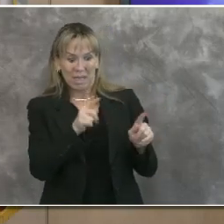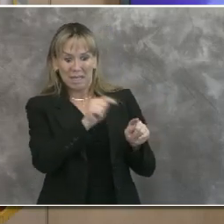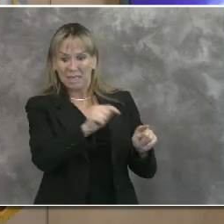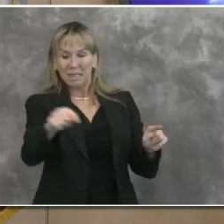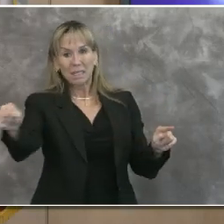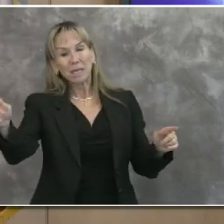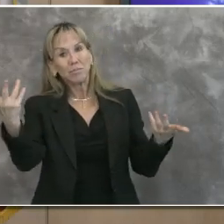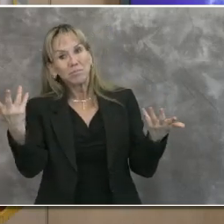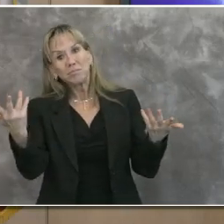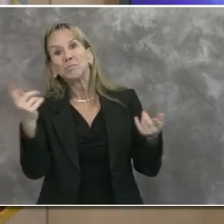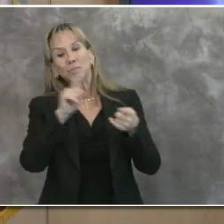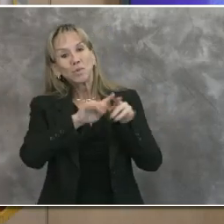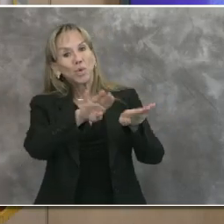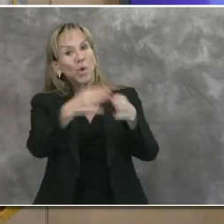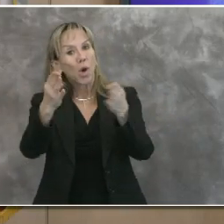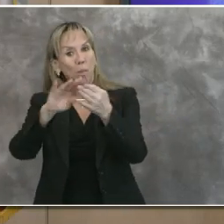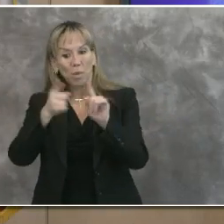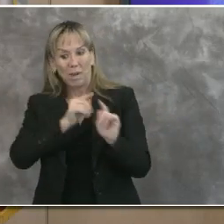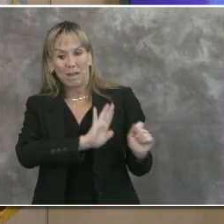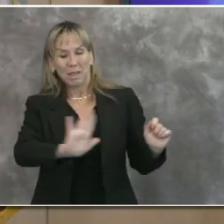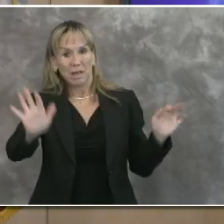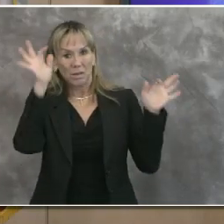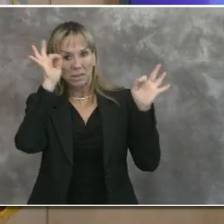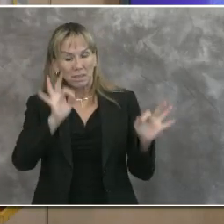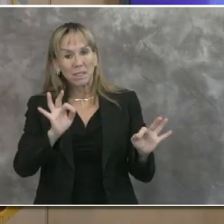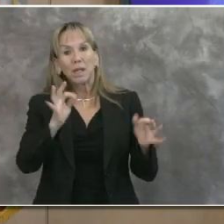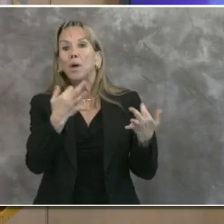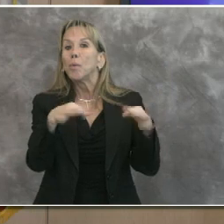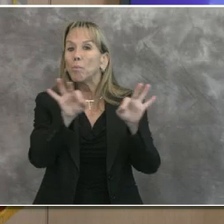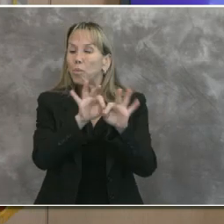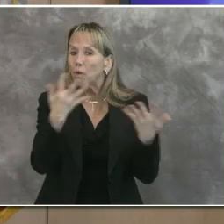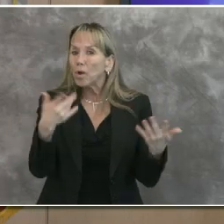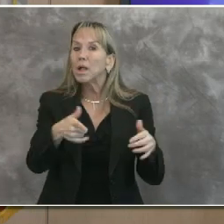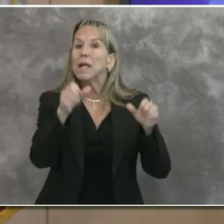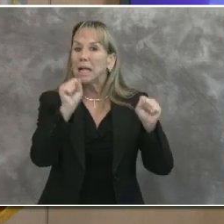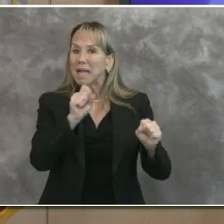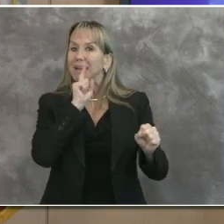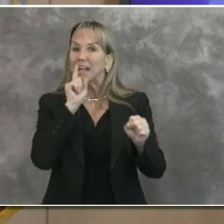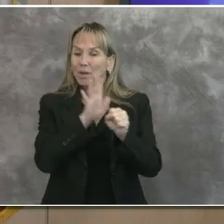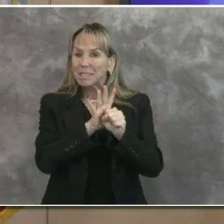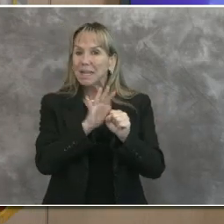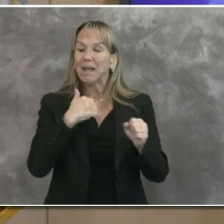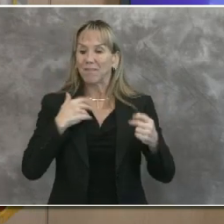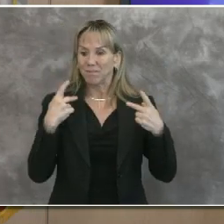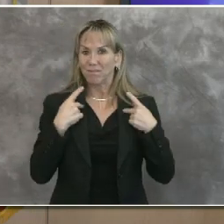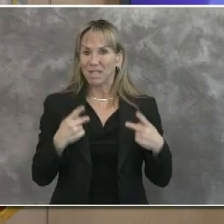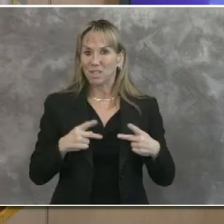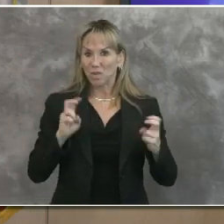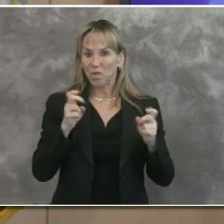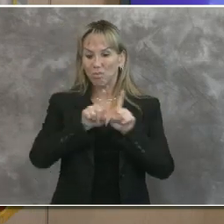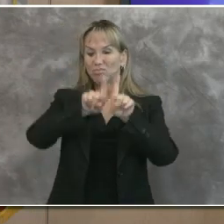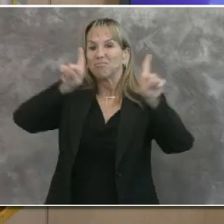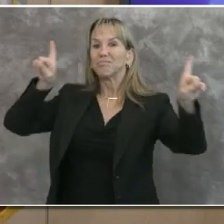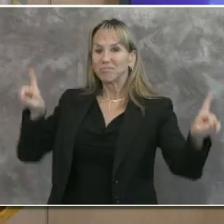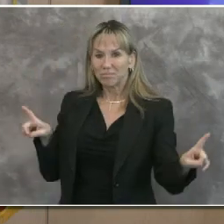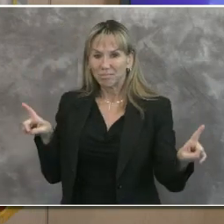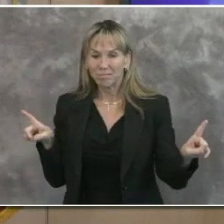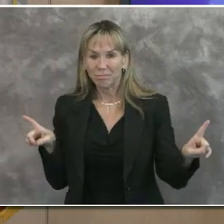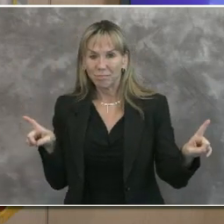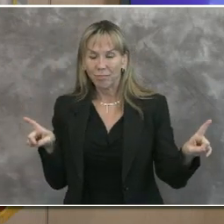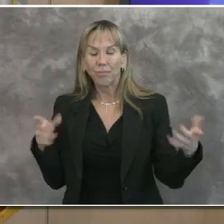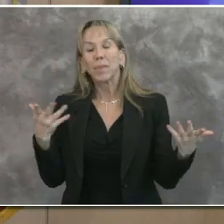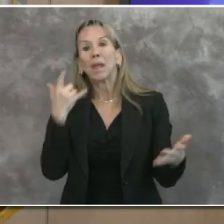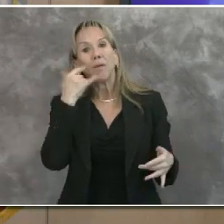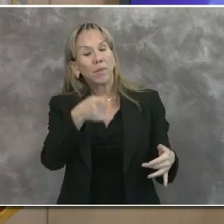can enforce physical distancing, to open. Now, if we see that those cities are unable to ensure physical distancing, if they are unable to ensure